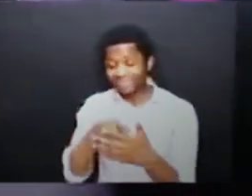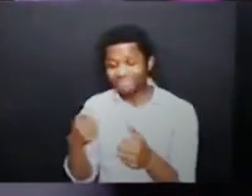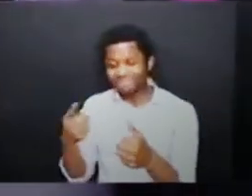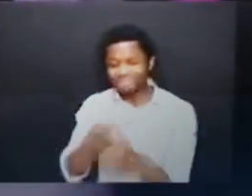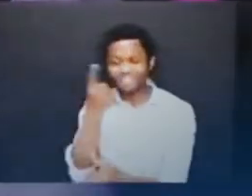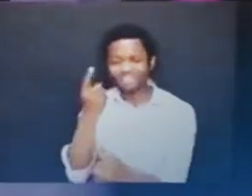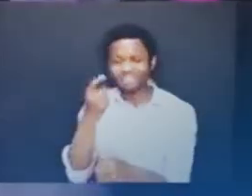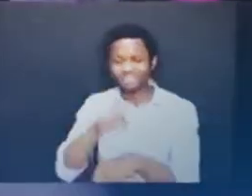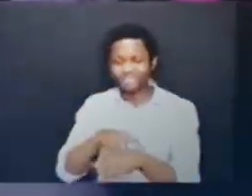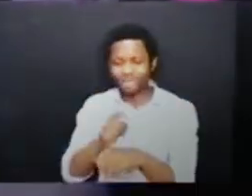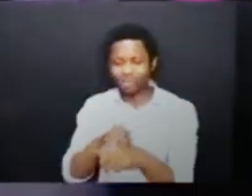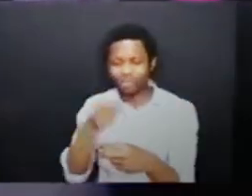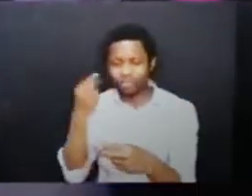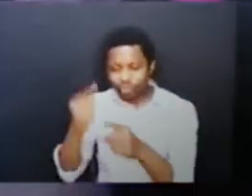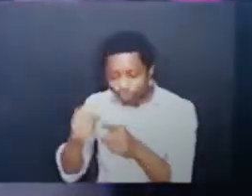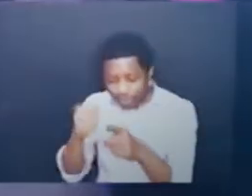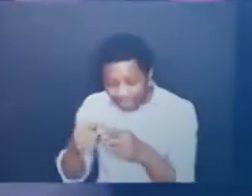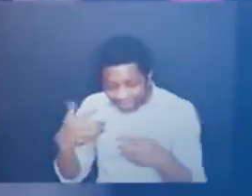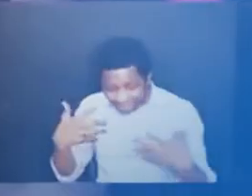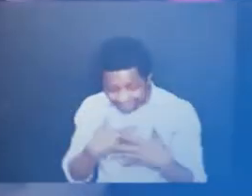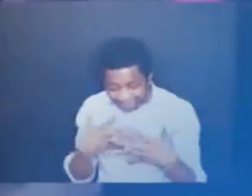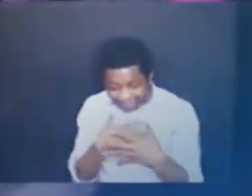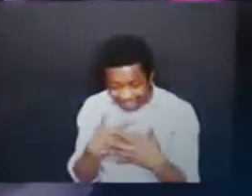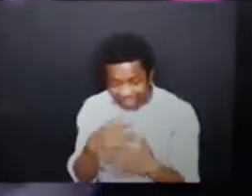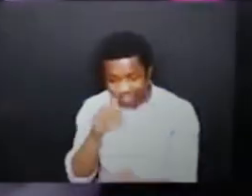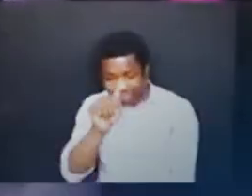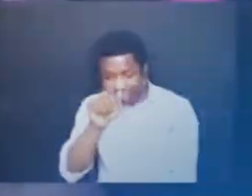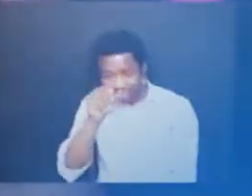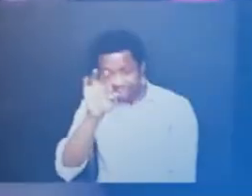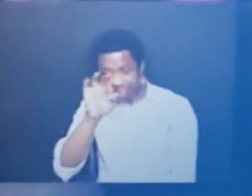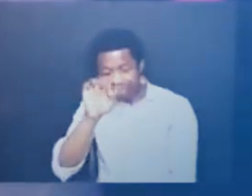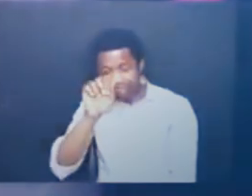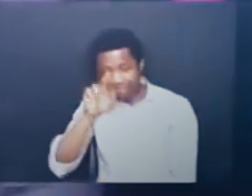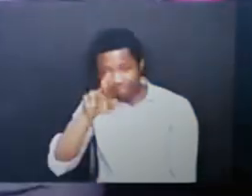afraid surfaces in scripture.